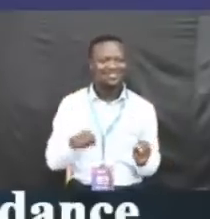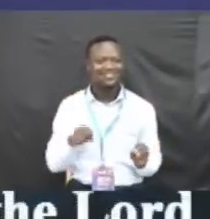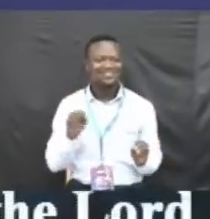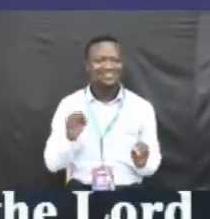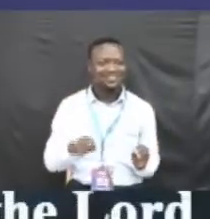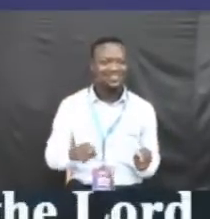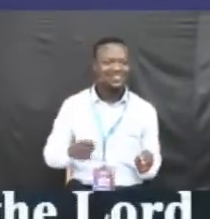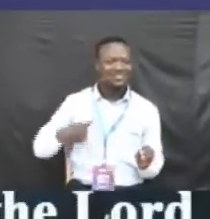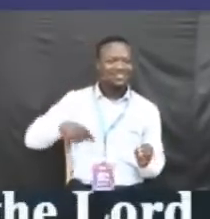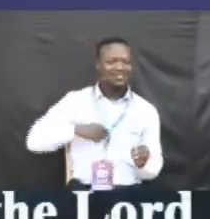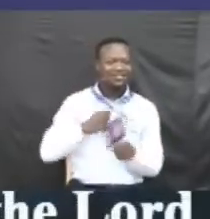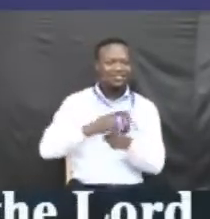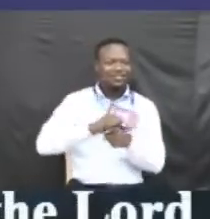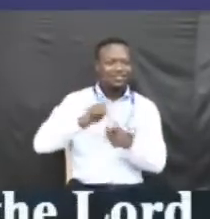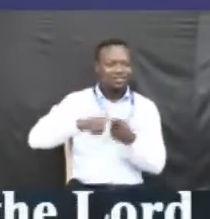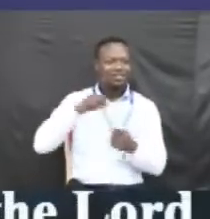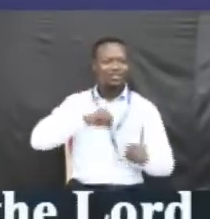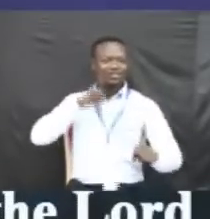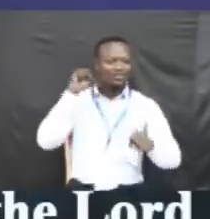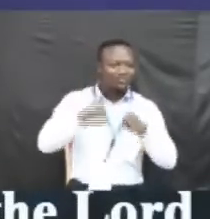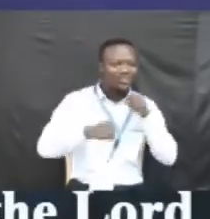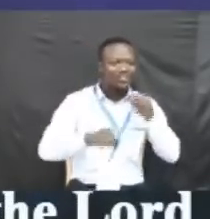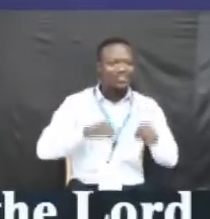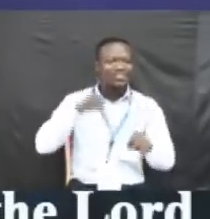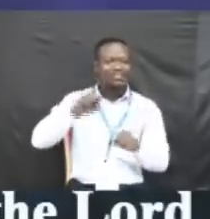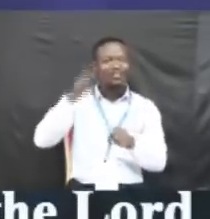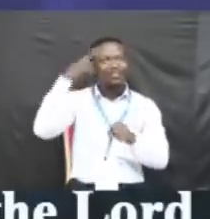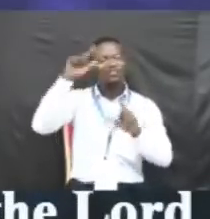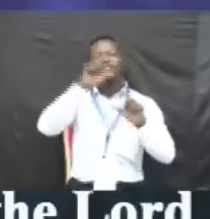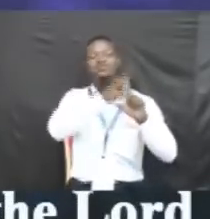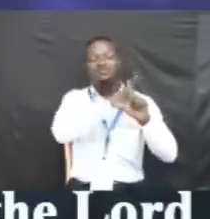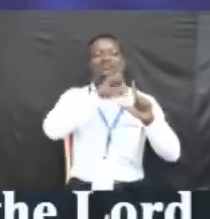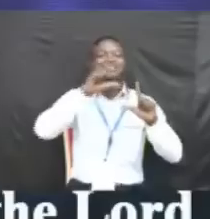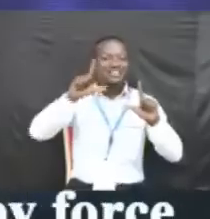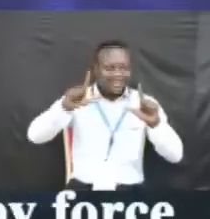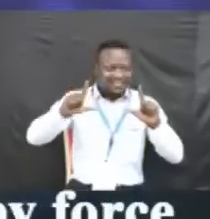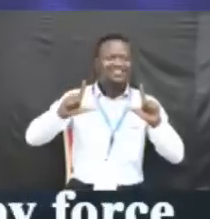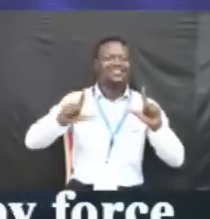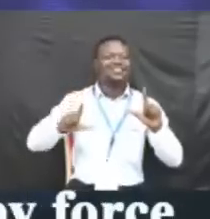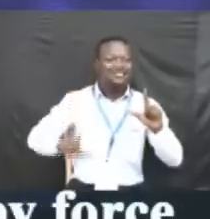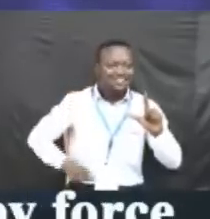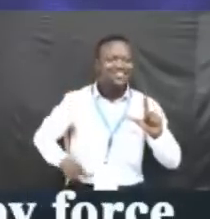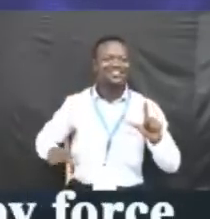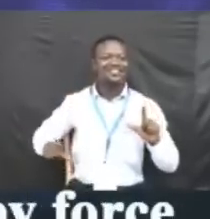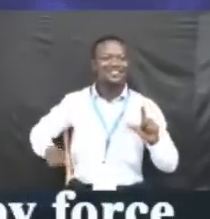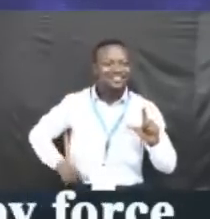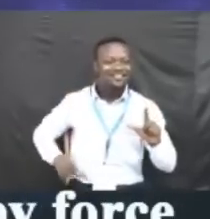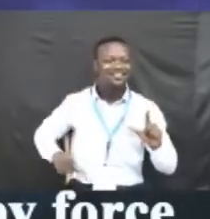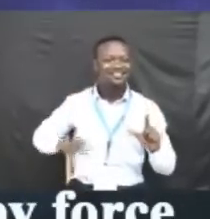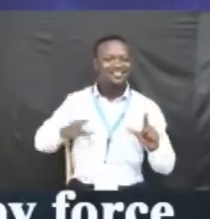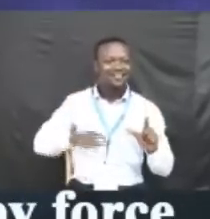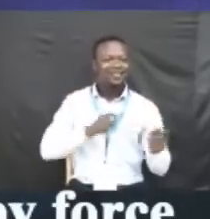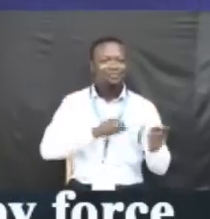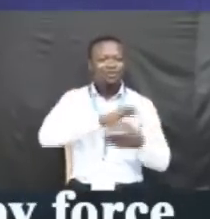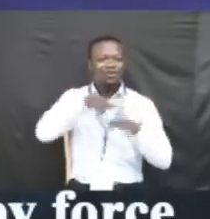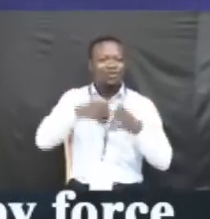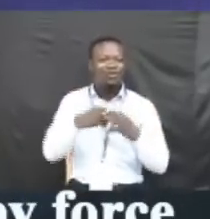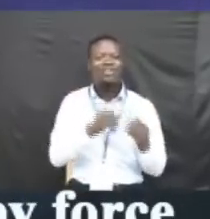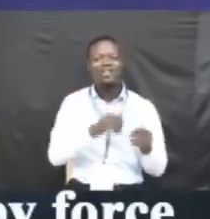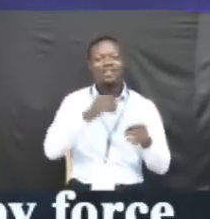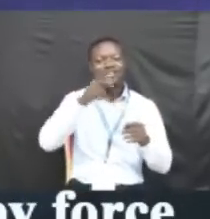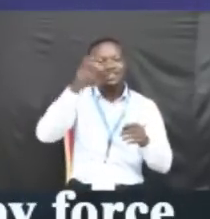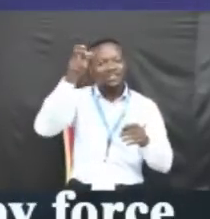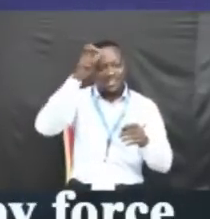We're equipped to fight. Fight for the Lord. Breaking down strongholds